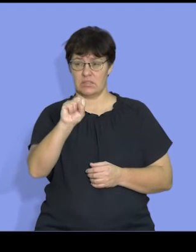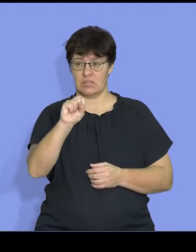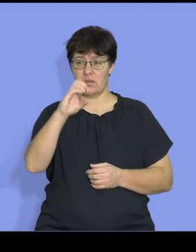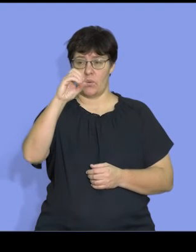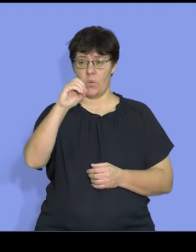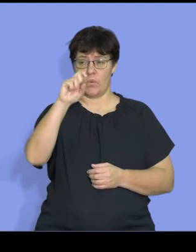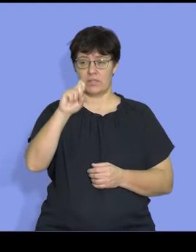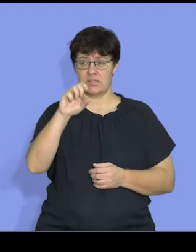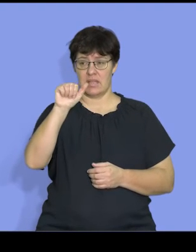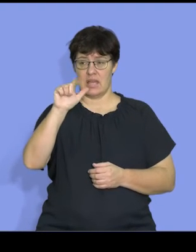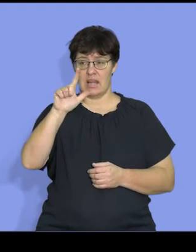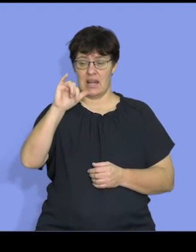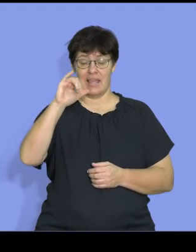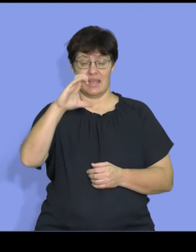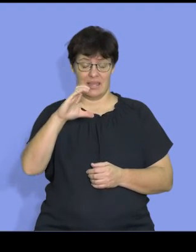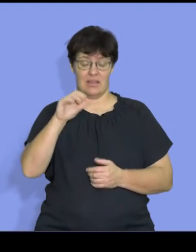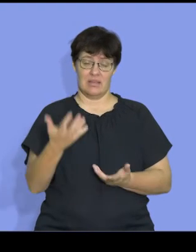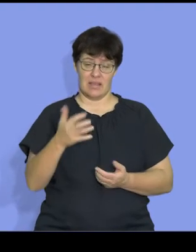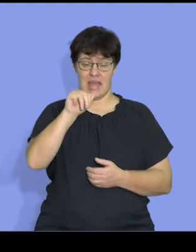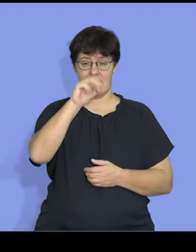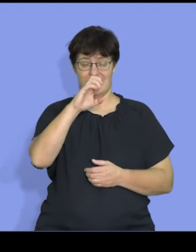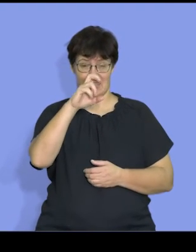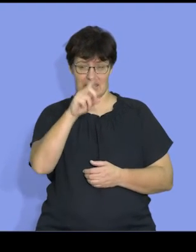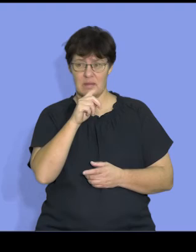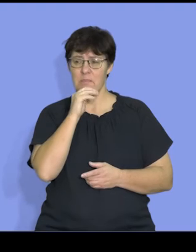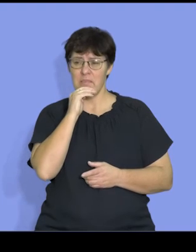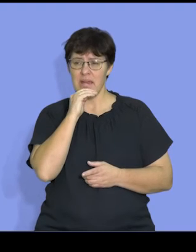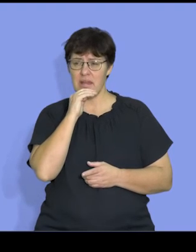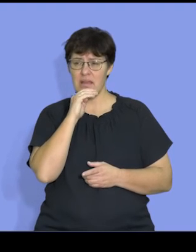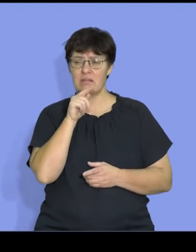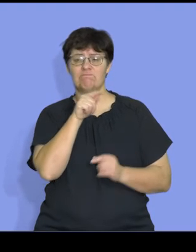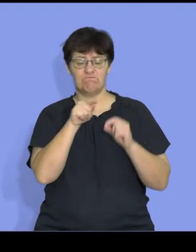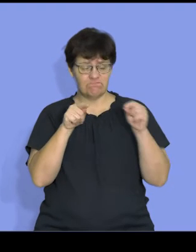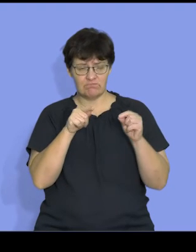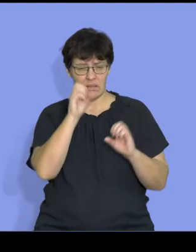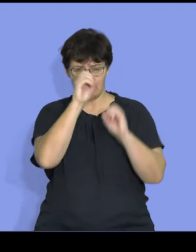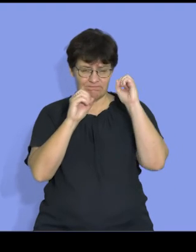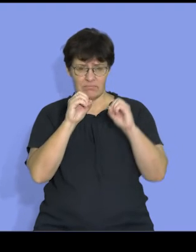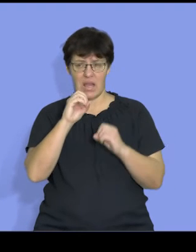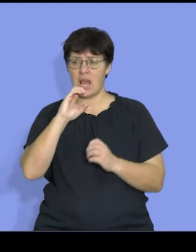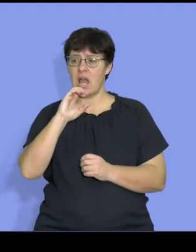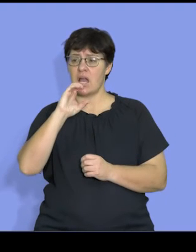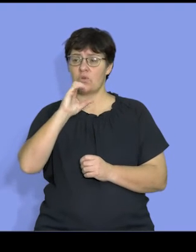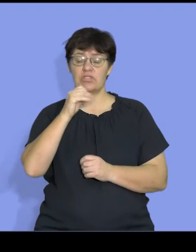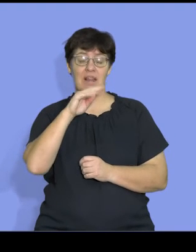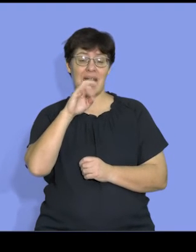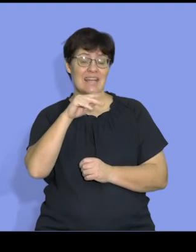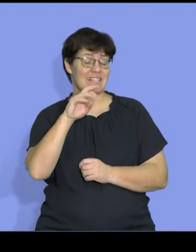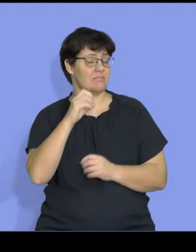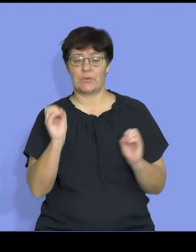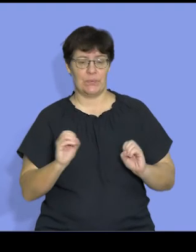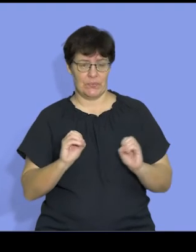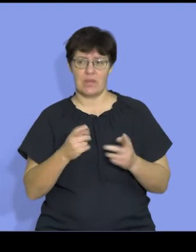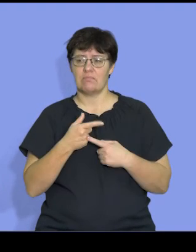suggests that there is no water of crystallization in these granules of oxalic acid, whose formula